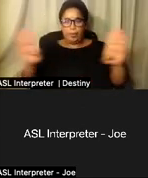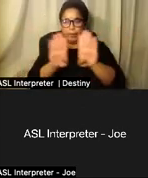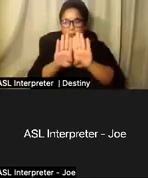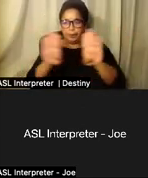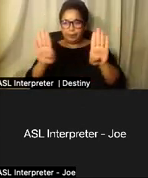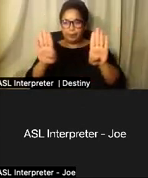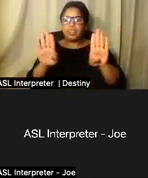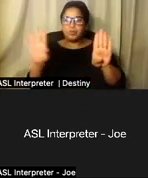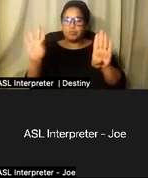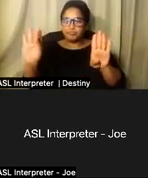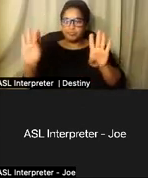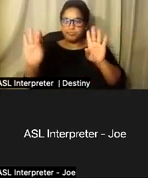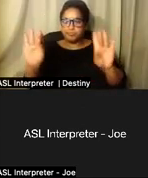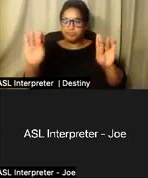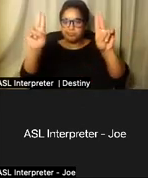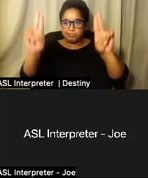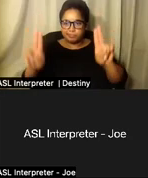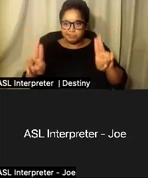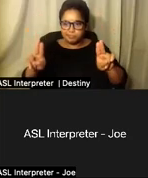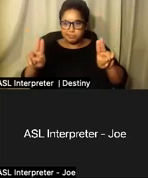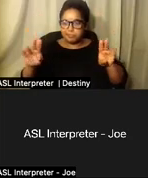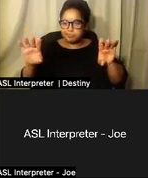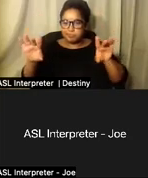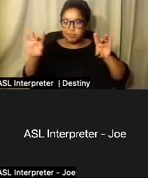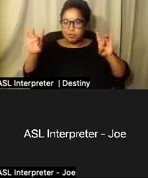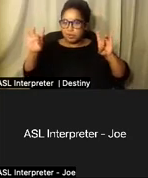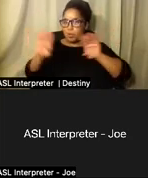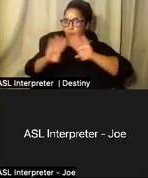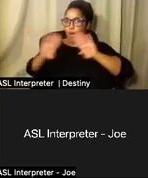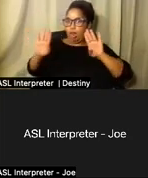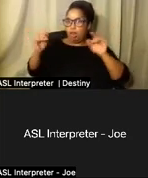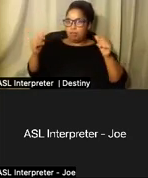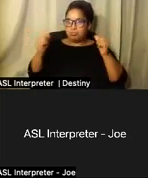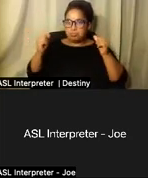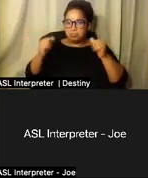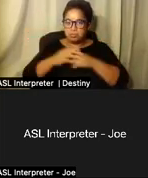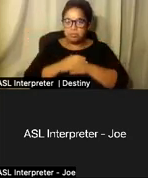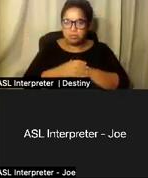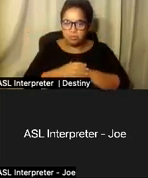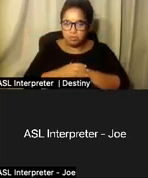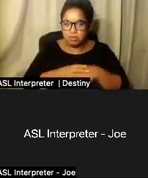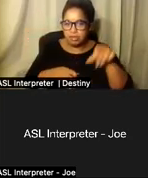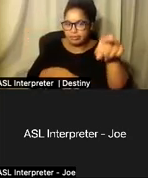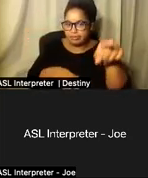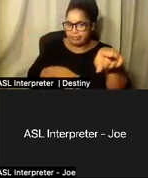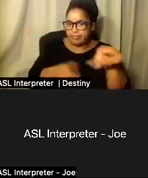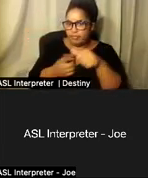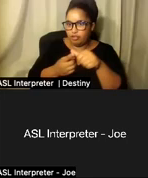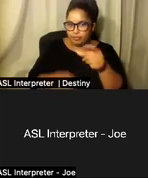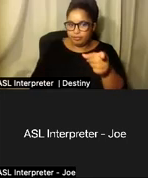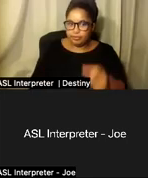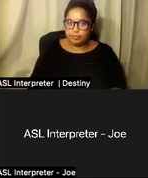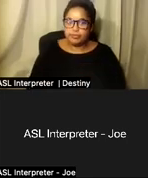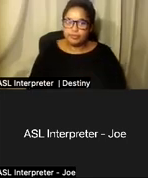is first find a point here on the back of the TV stand where you're gonna want to secure the